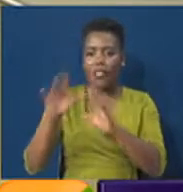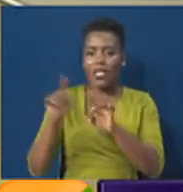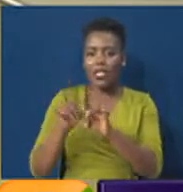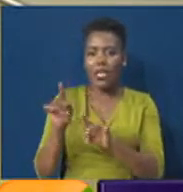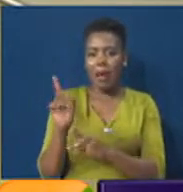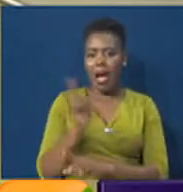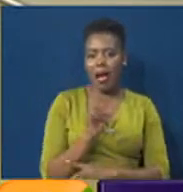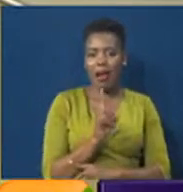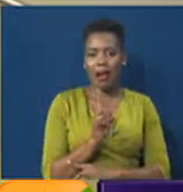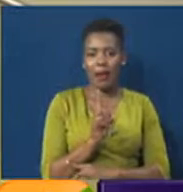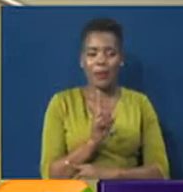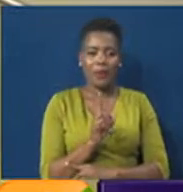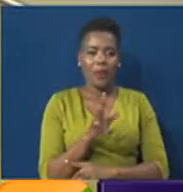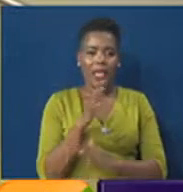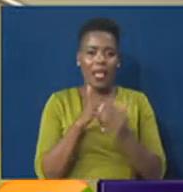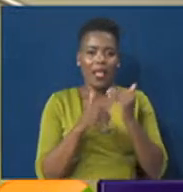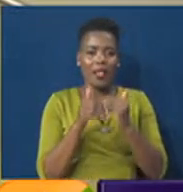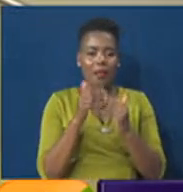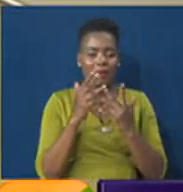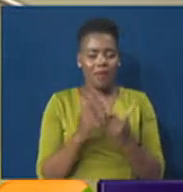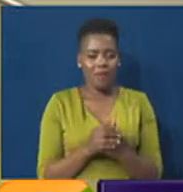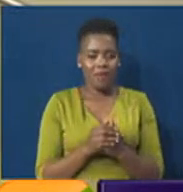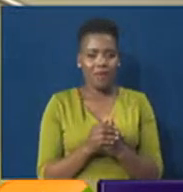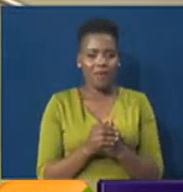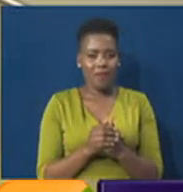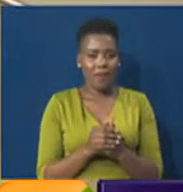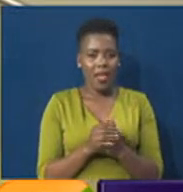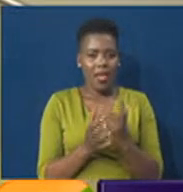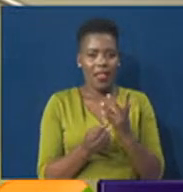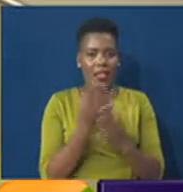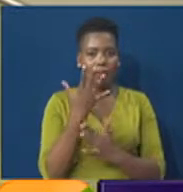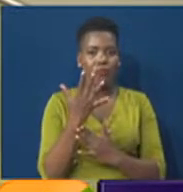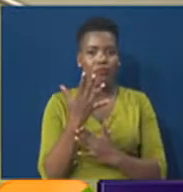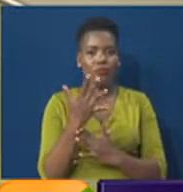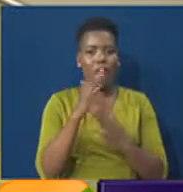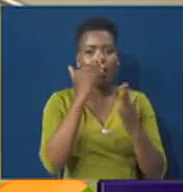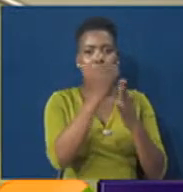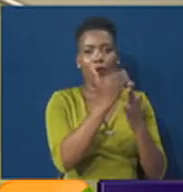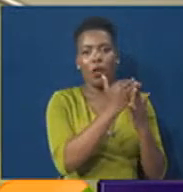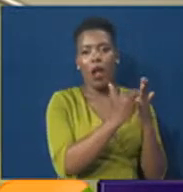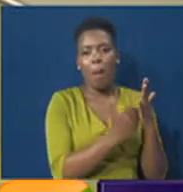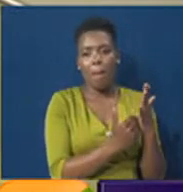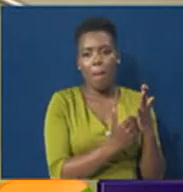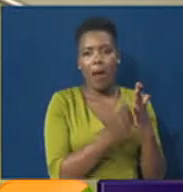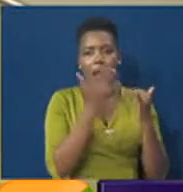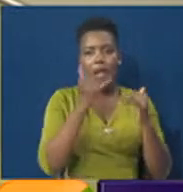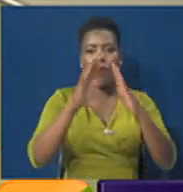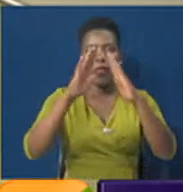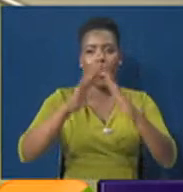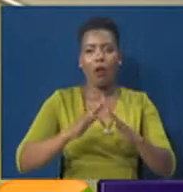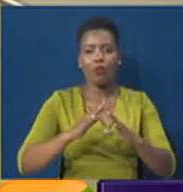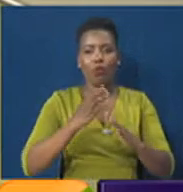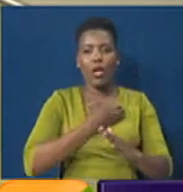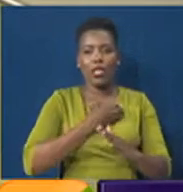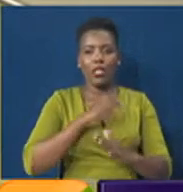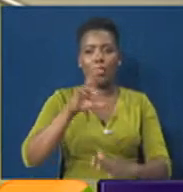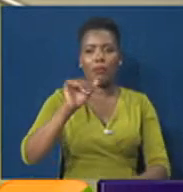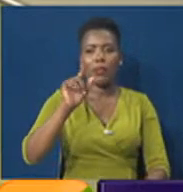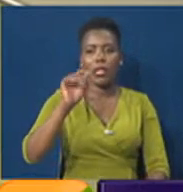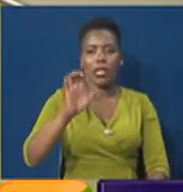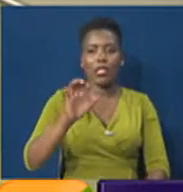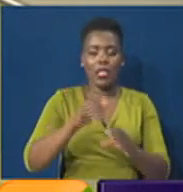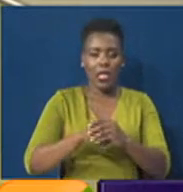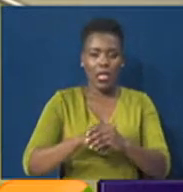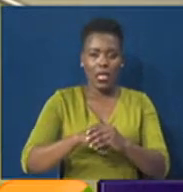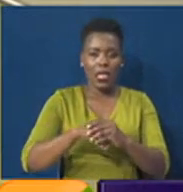state that Professor alluded to, because they came up with this kind of a program. Now the house ownership rate in Singapore is